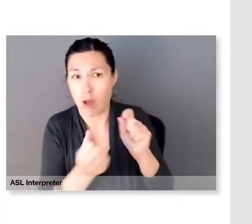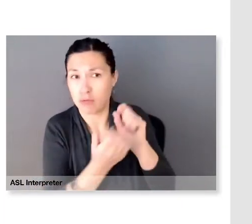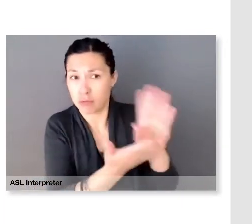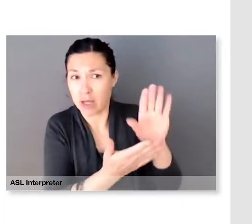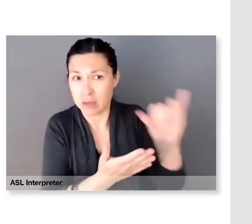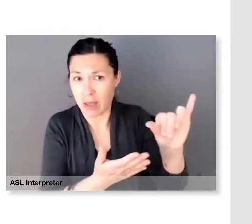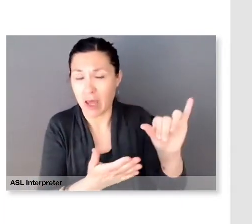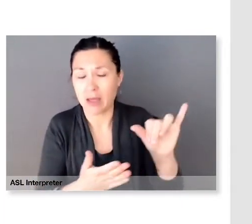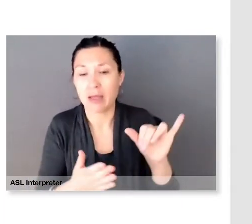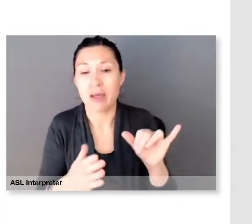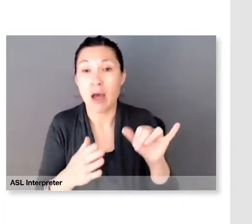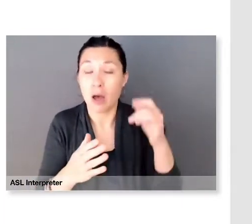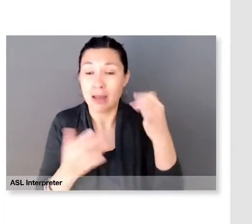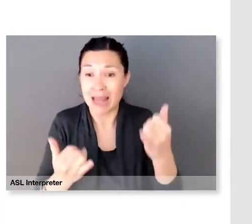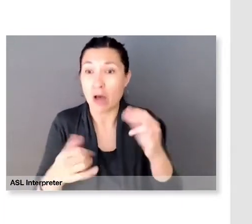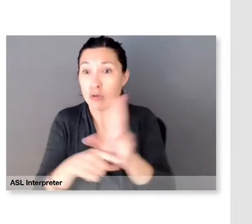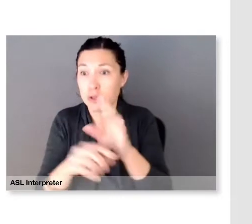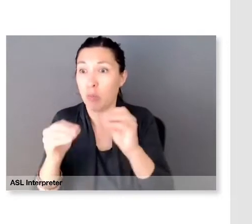using artificial neural networks,